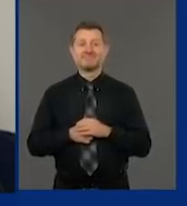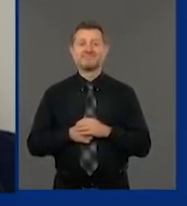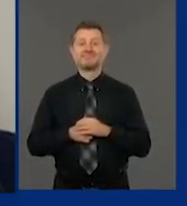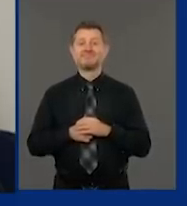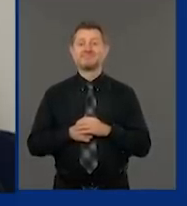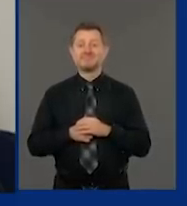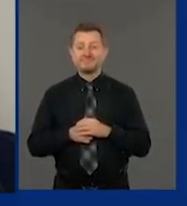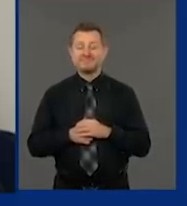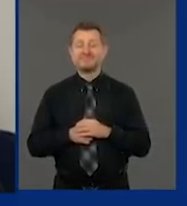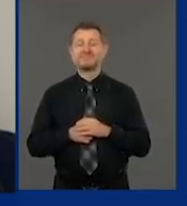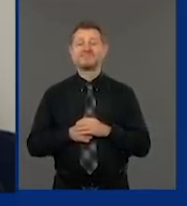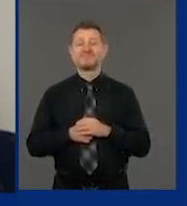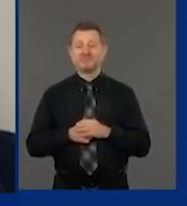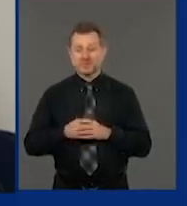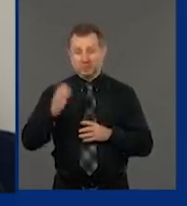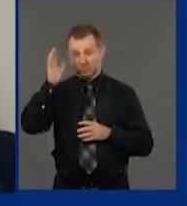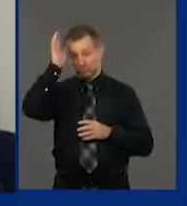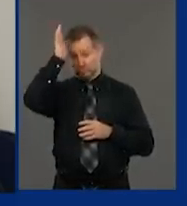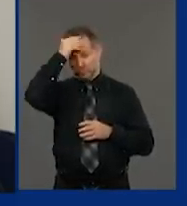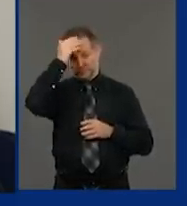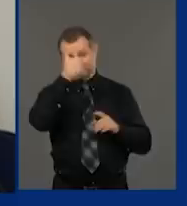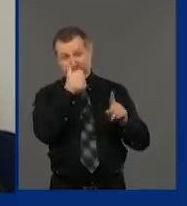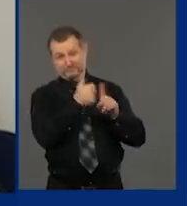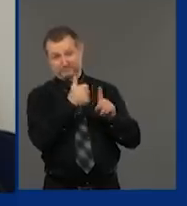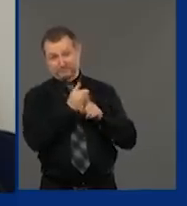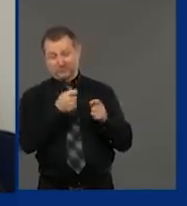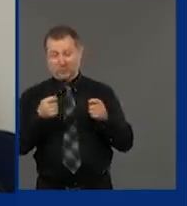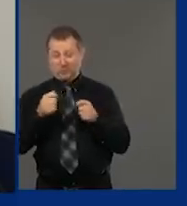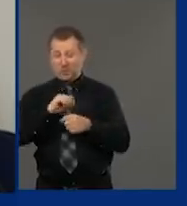Trump's COVID scandal